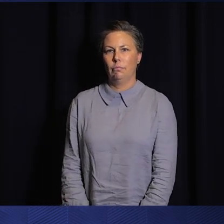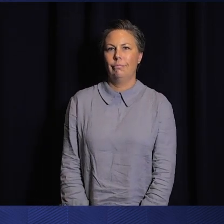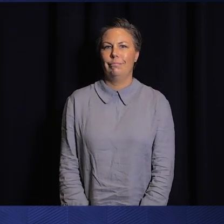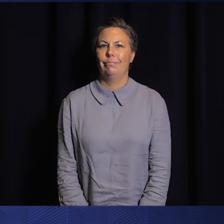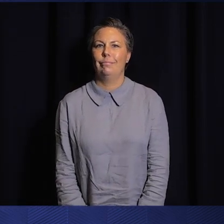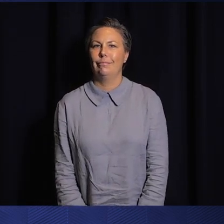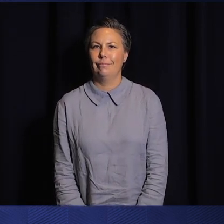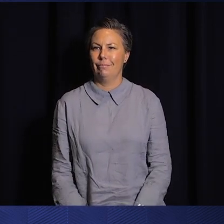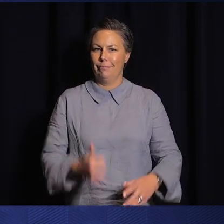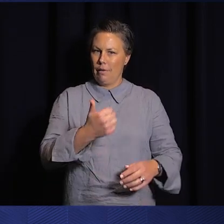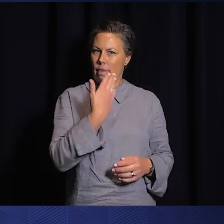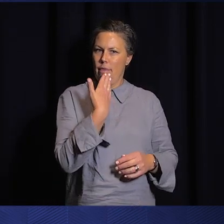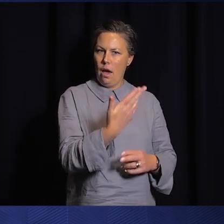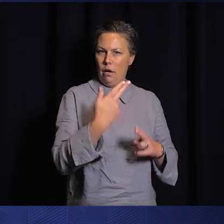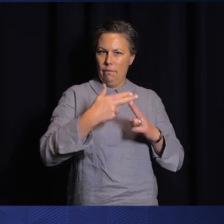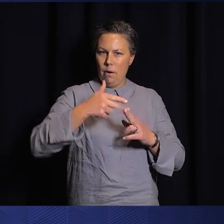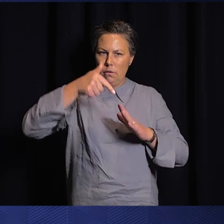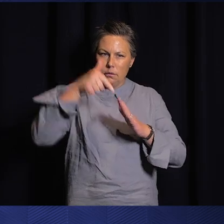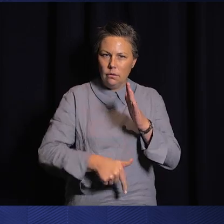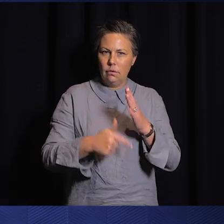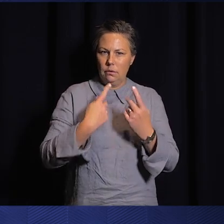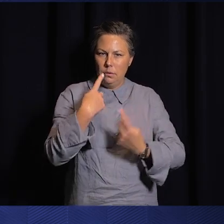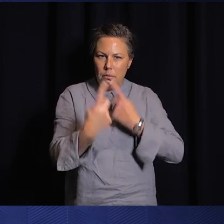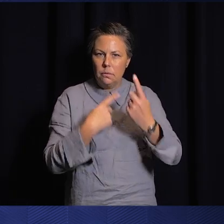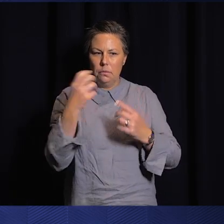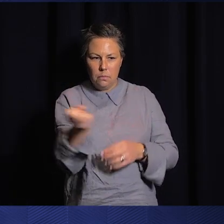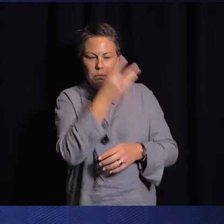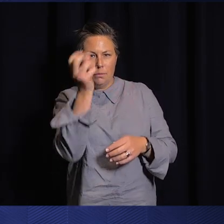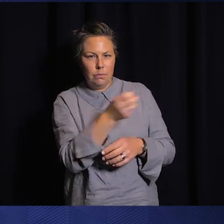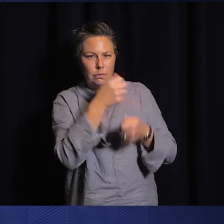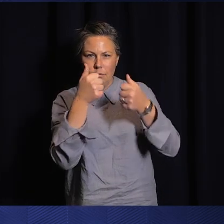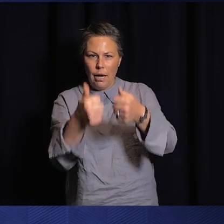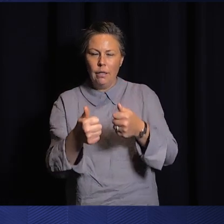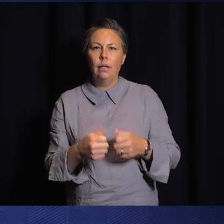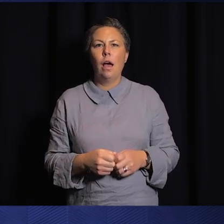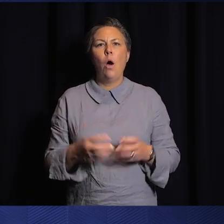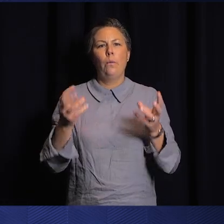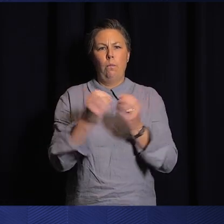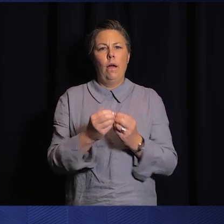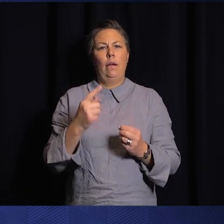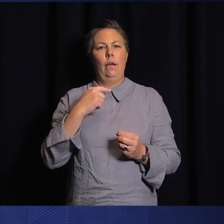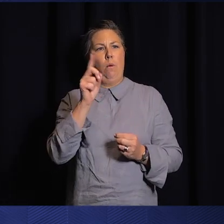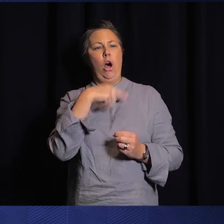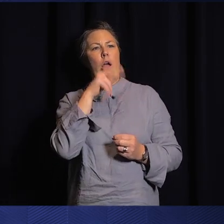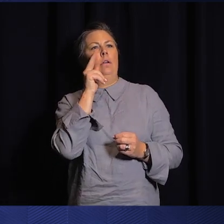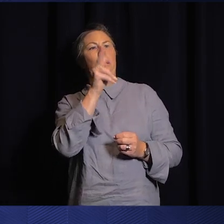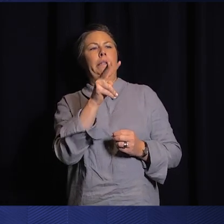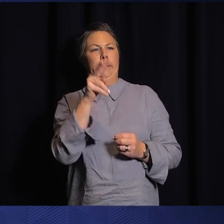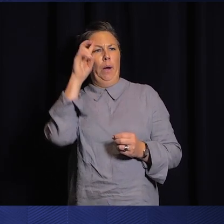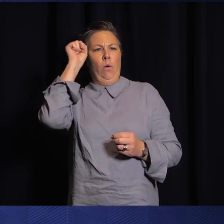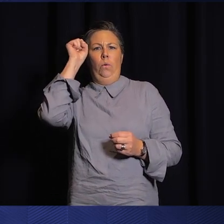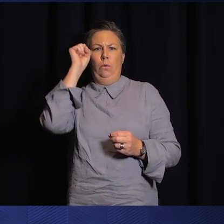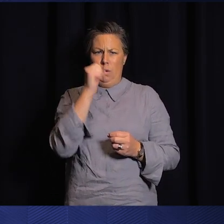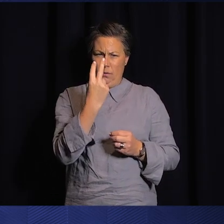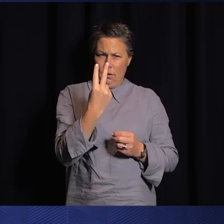Thank you so much for that detailed overview, Christelle. And key takeaways being, of course, the